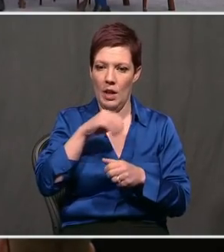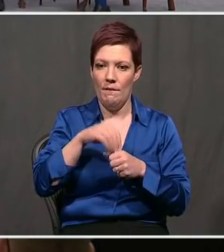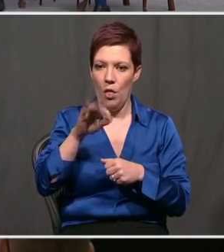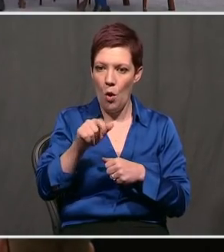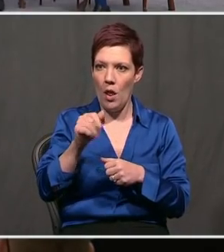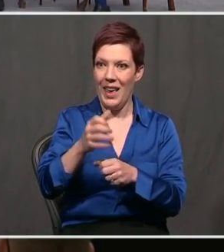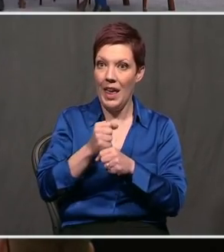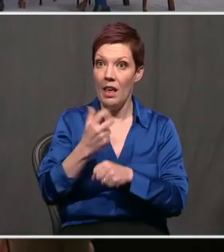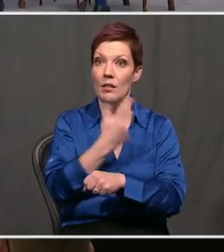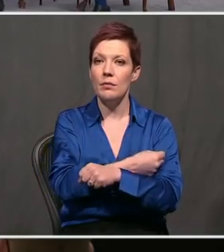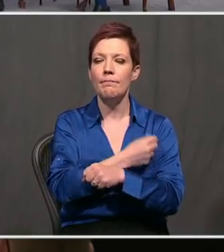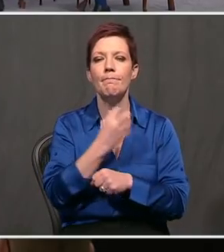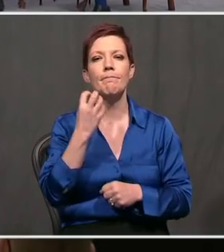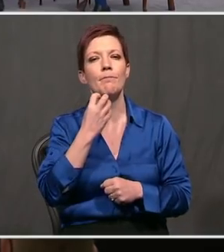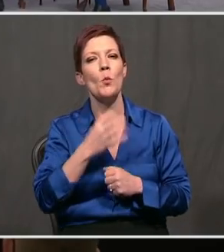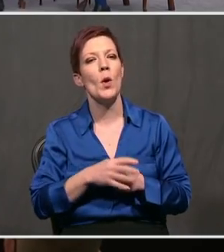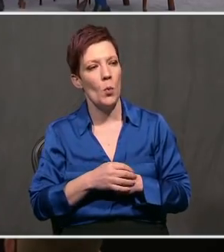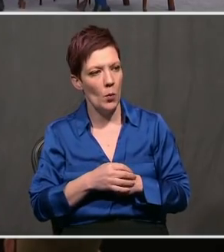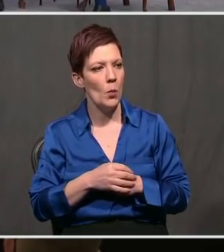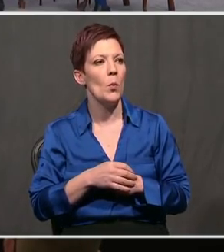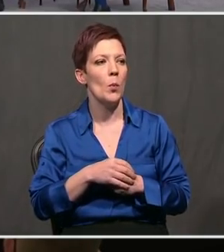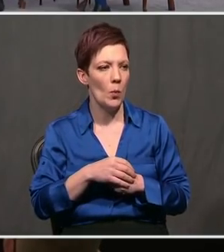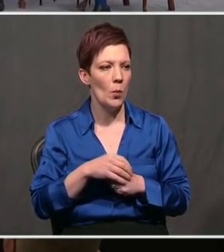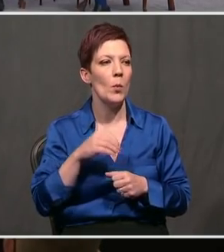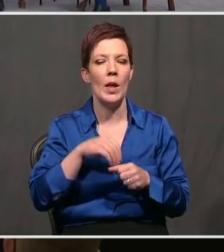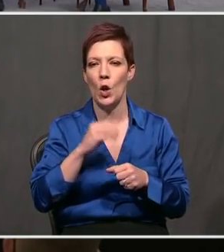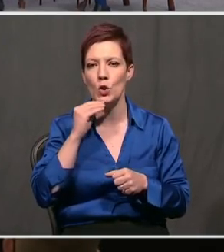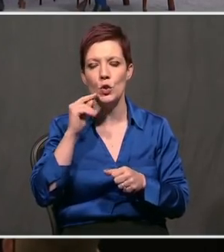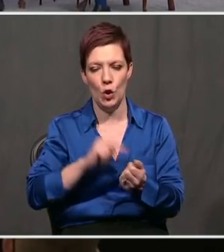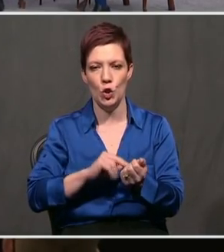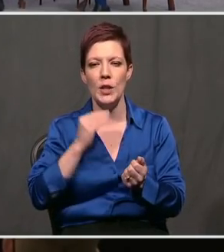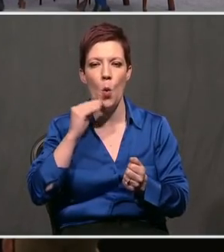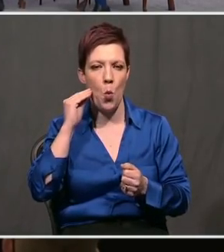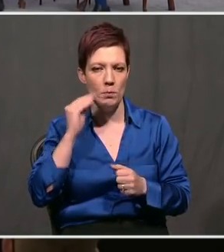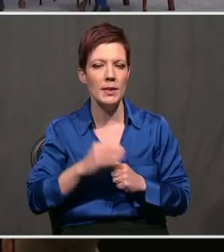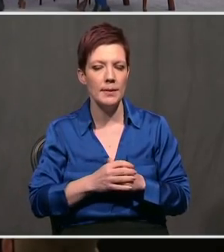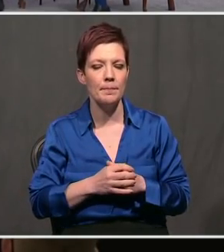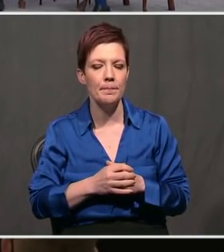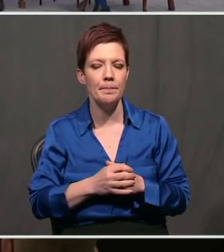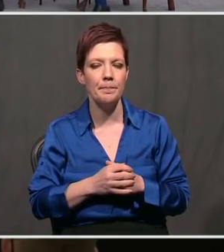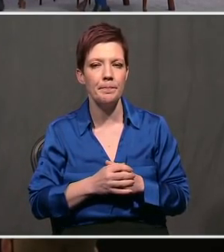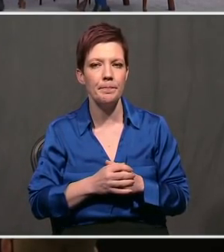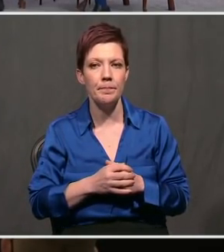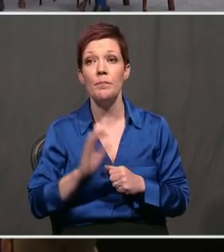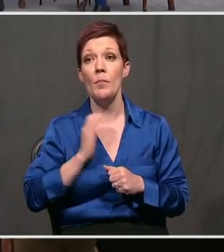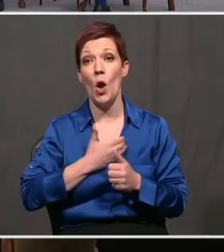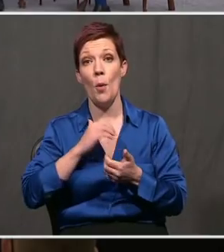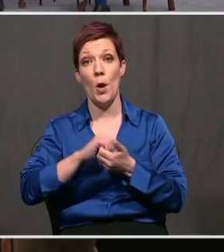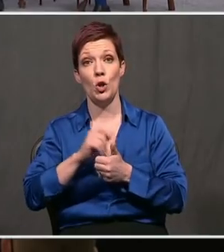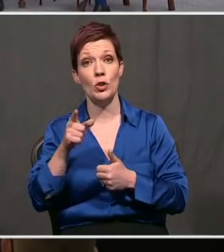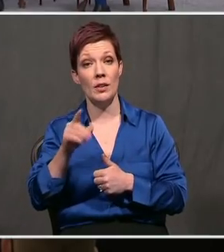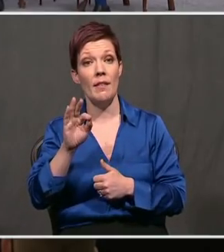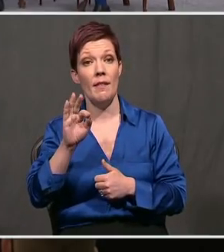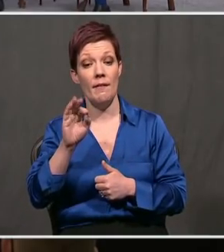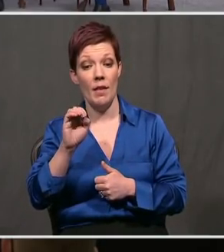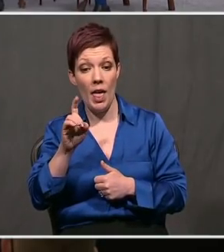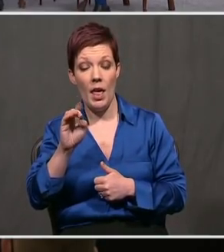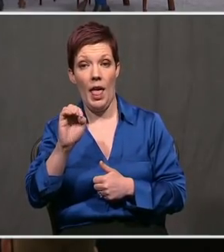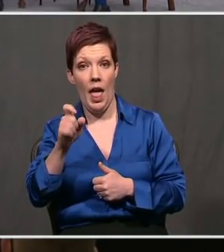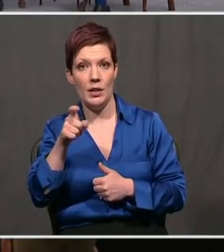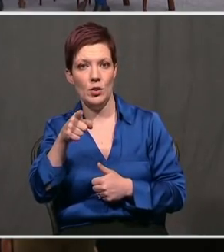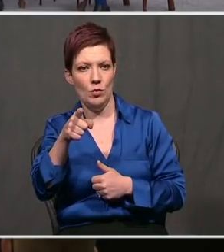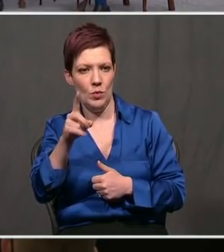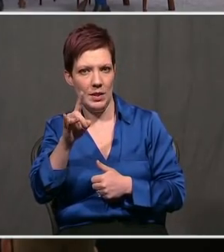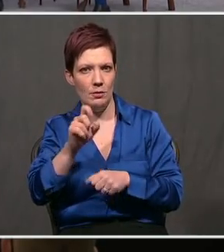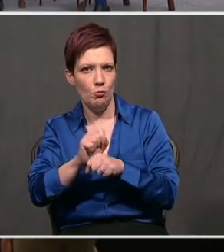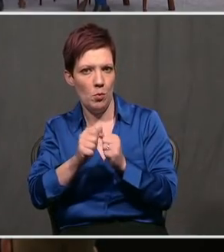the Vice President and Dr. Redfield and I came down to visit you and our great partners FedEx just last week. Do you mind telling us a bit about the